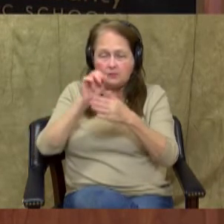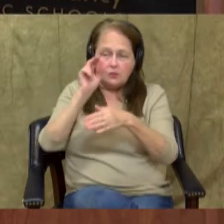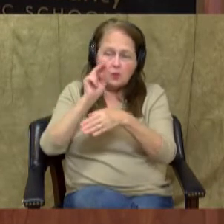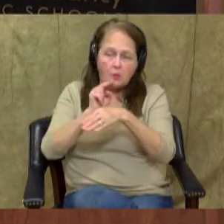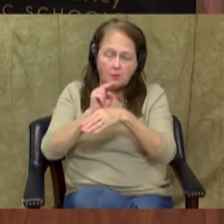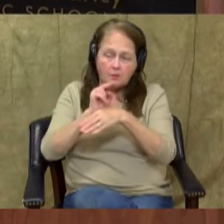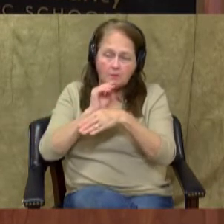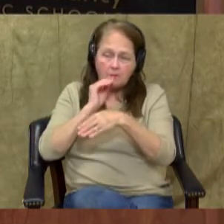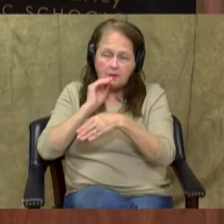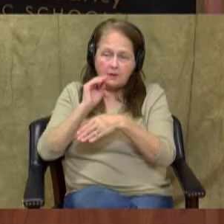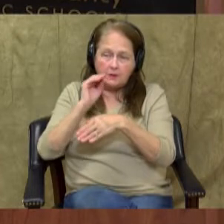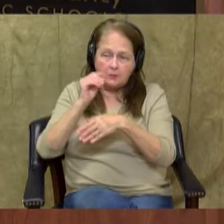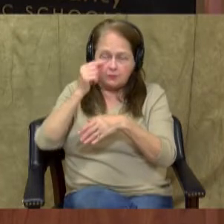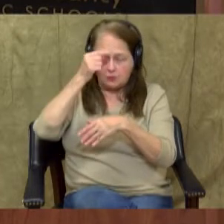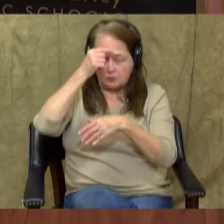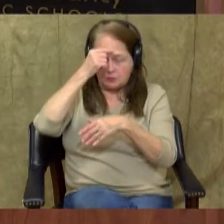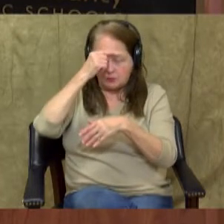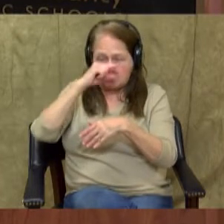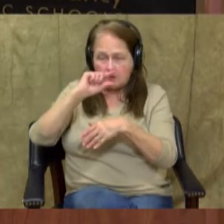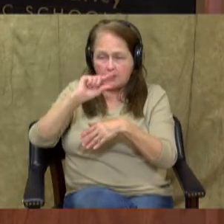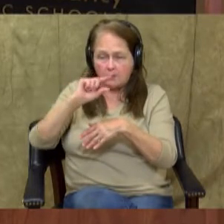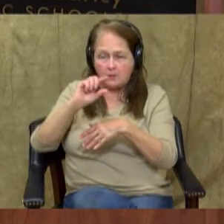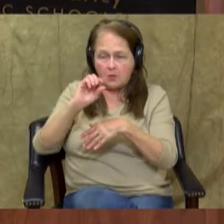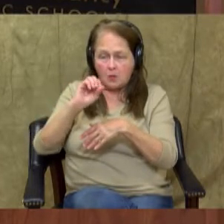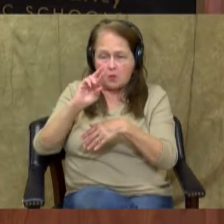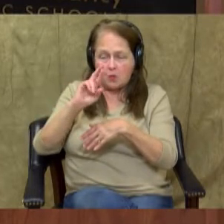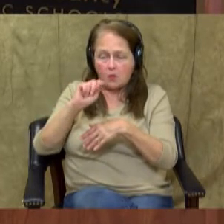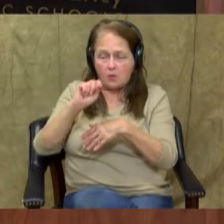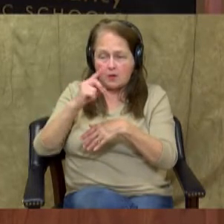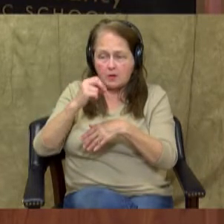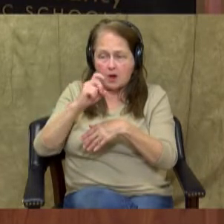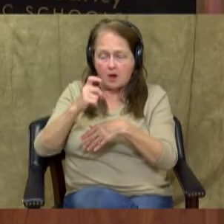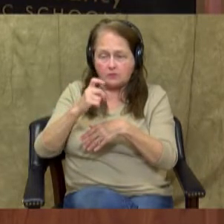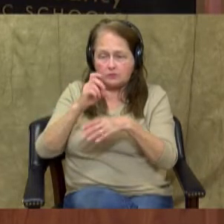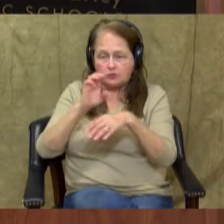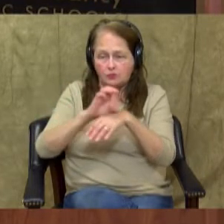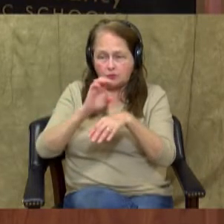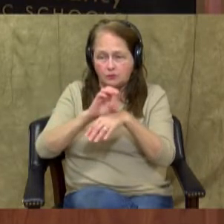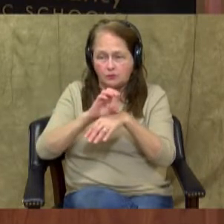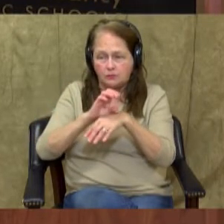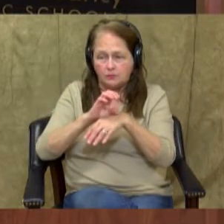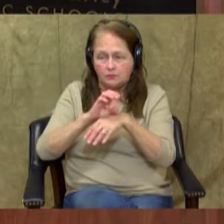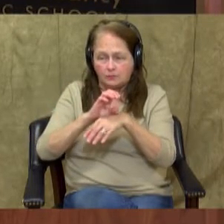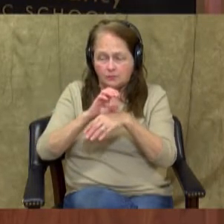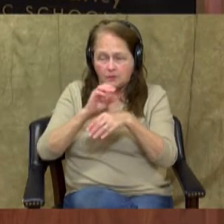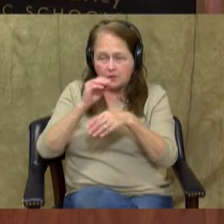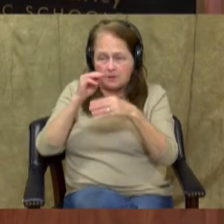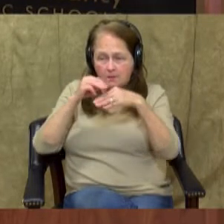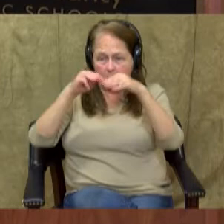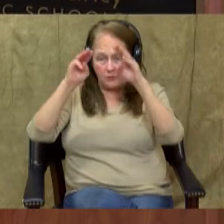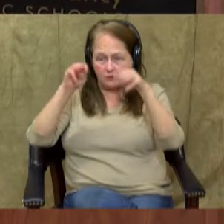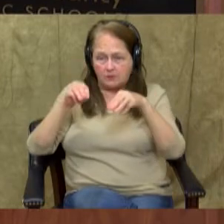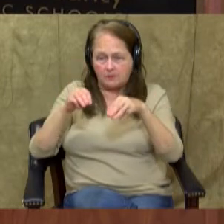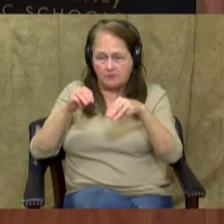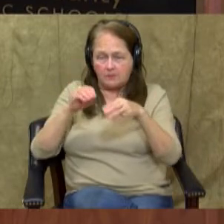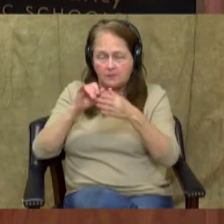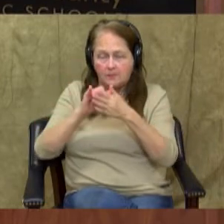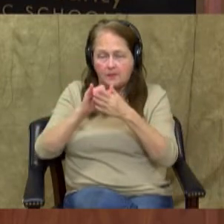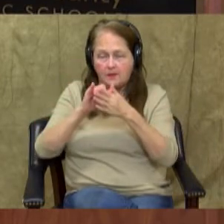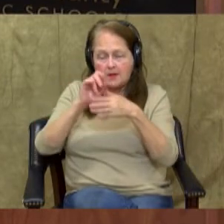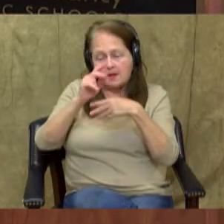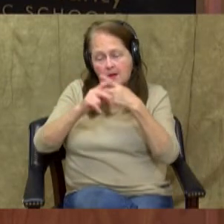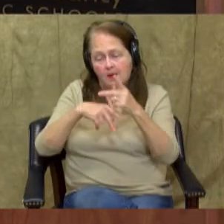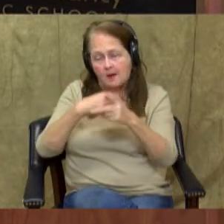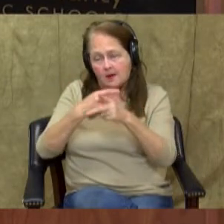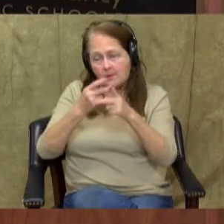a Greek Orthodox church, and then it became a mosque during the Ottomans, and then now serves as a museum. So these types of